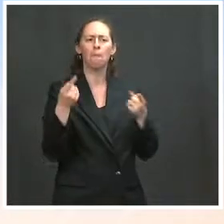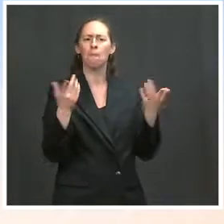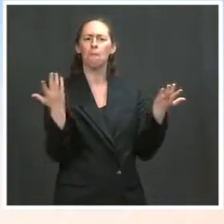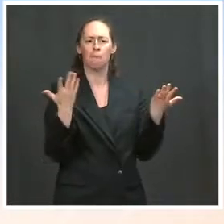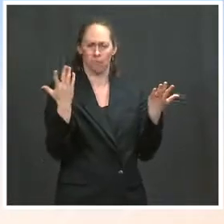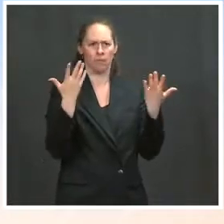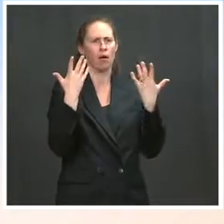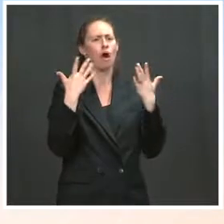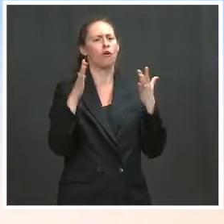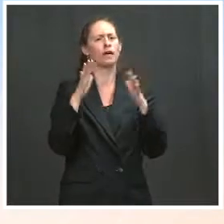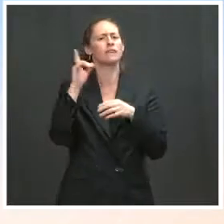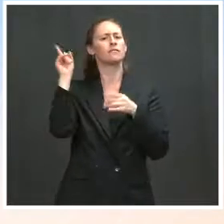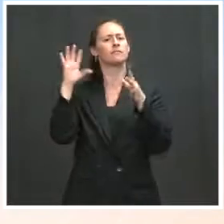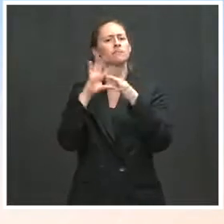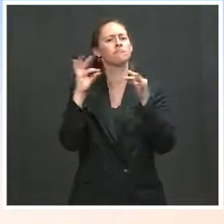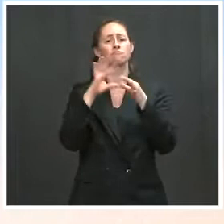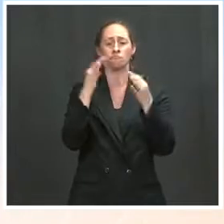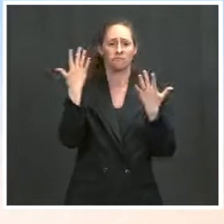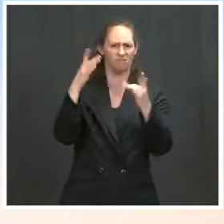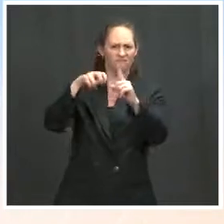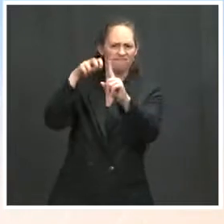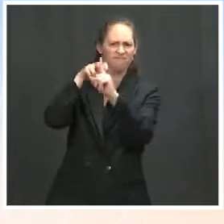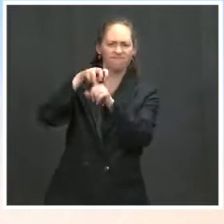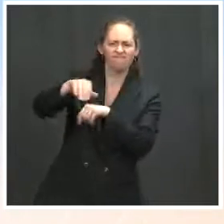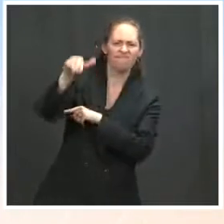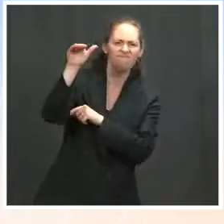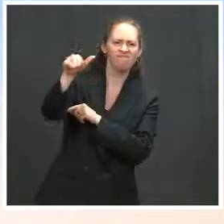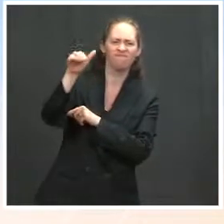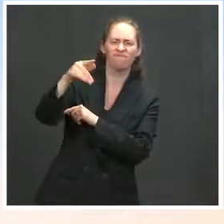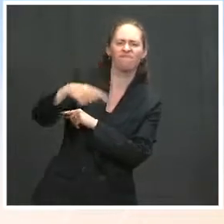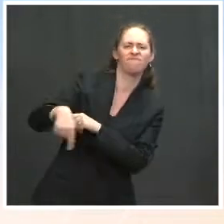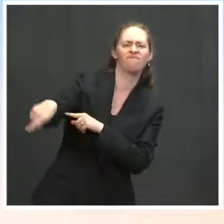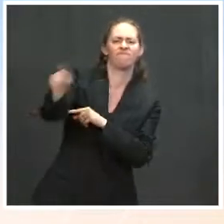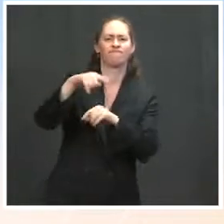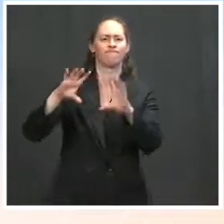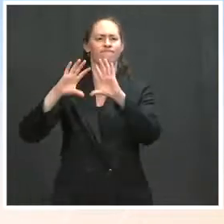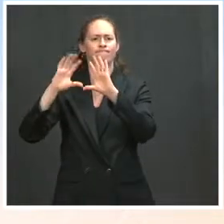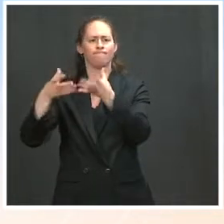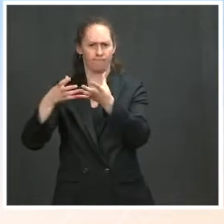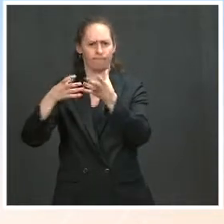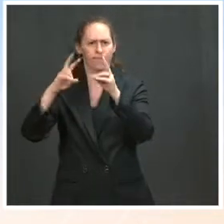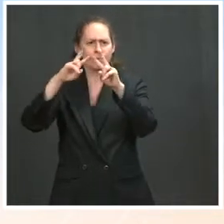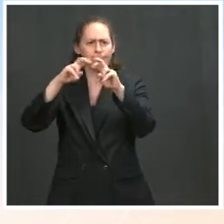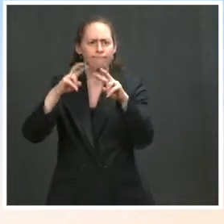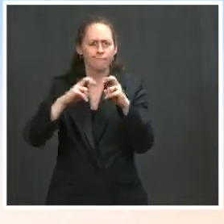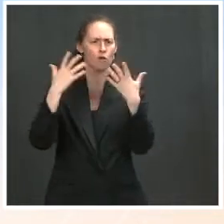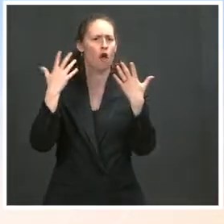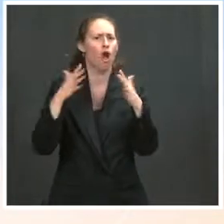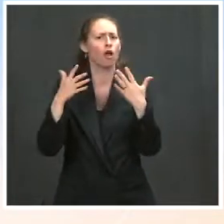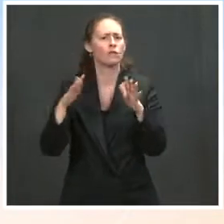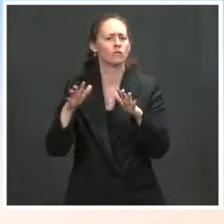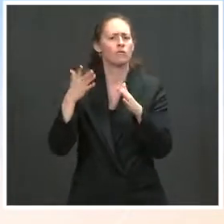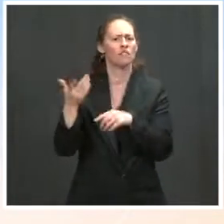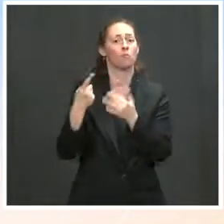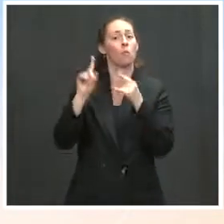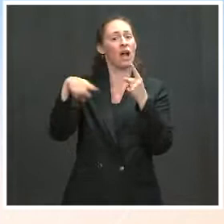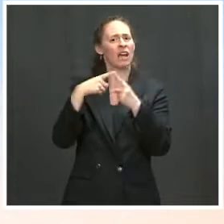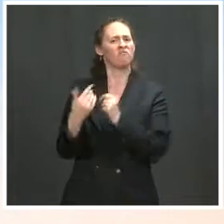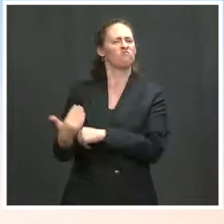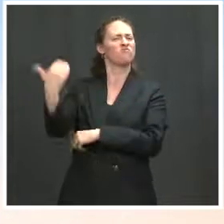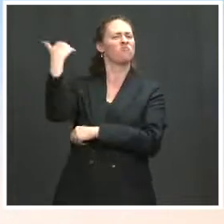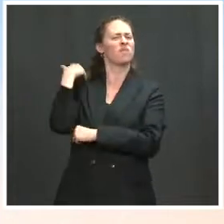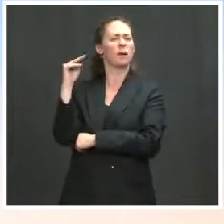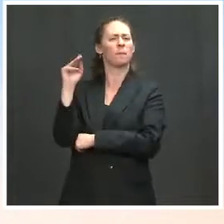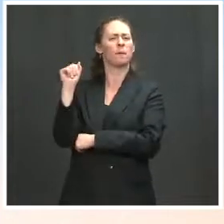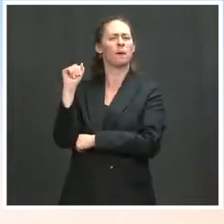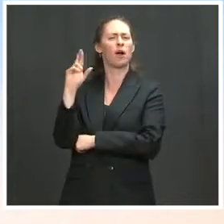has asked his team to look into this back in March. So this is something that has been ongoing. We